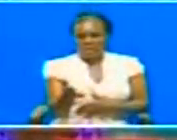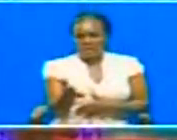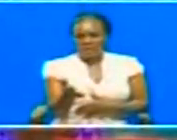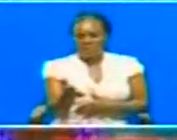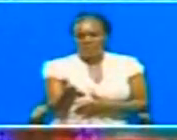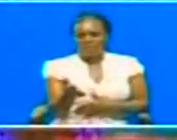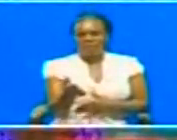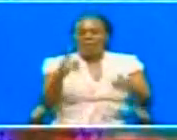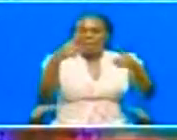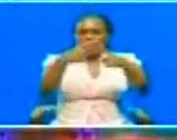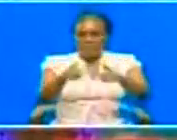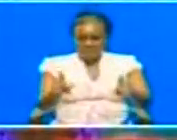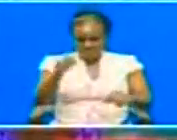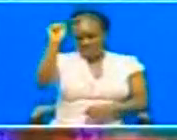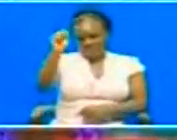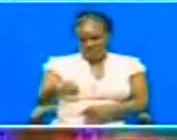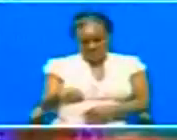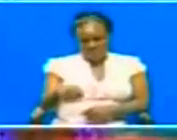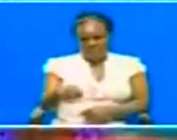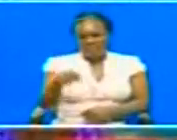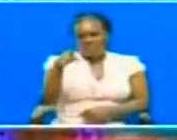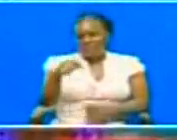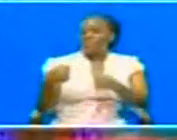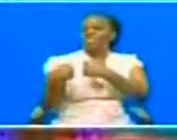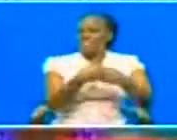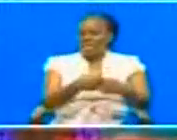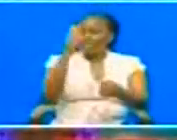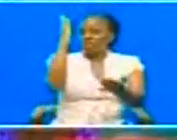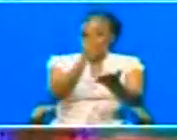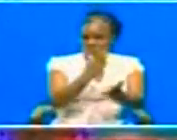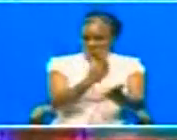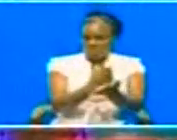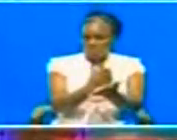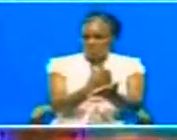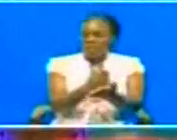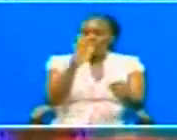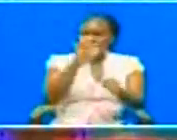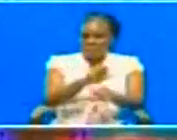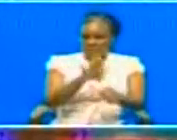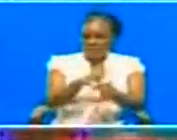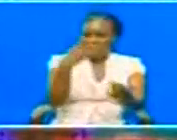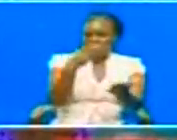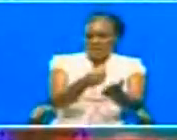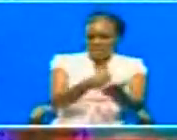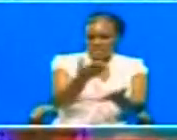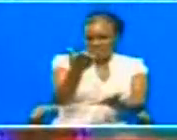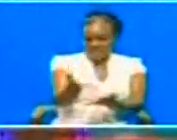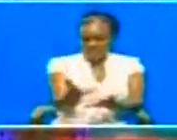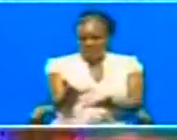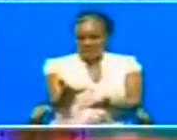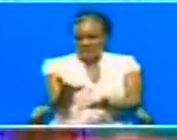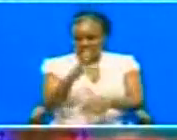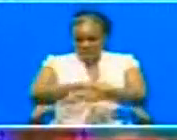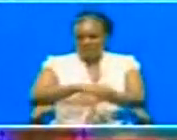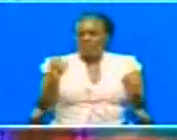people around. But yes, I think it's a bit of a challenge because, see, a lot of money does come for people with albinism.